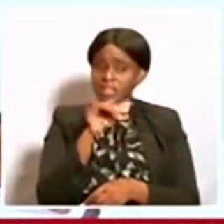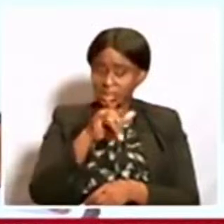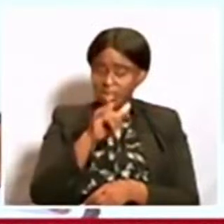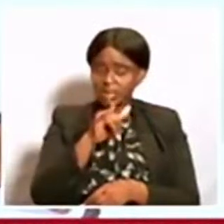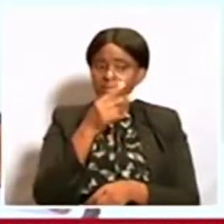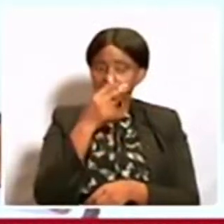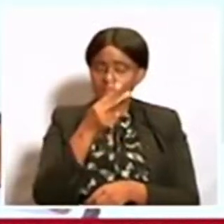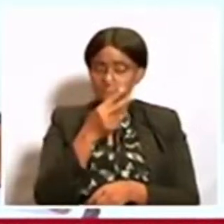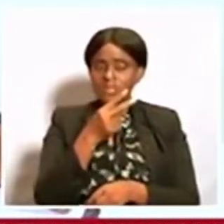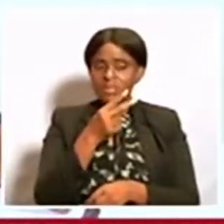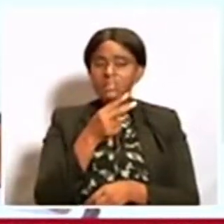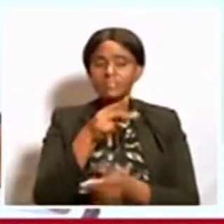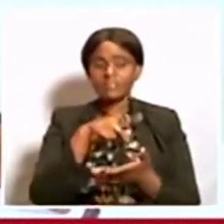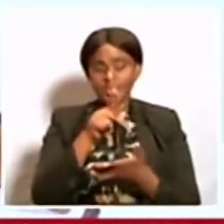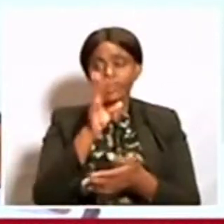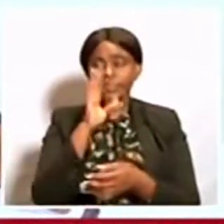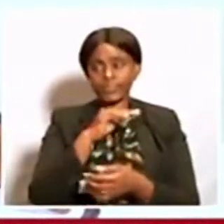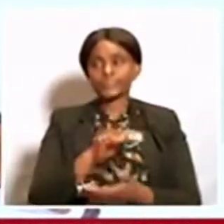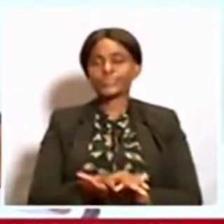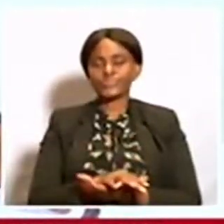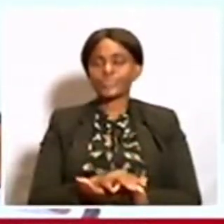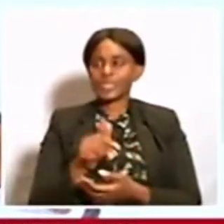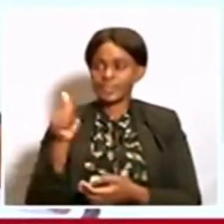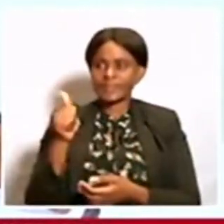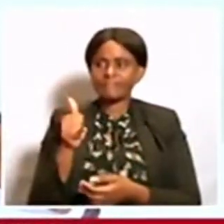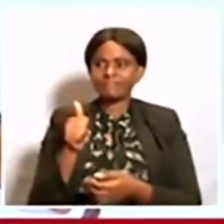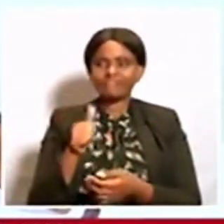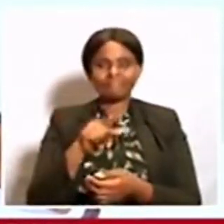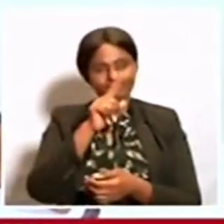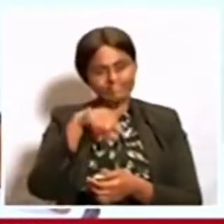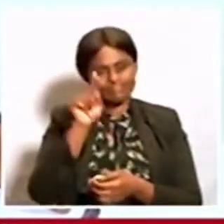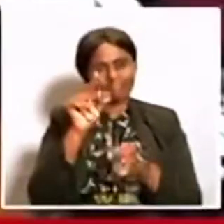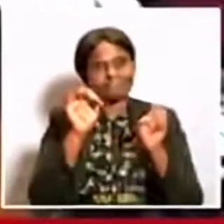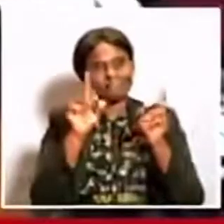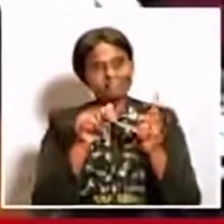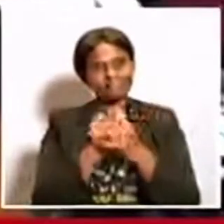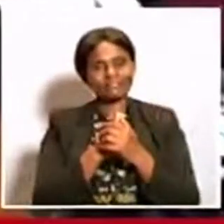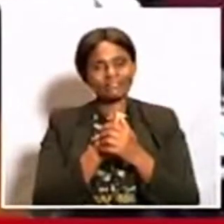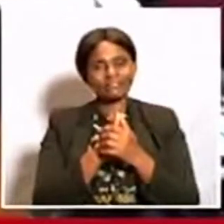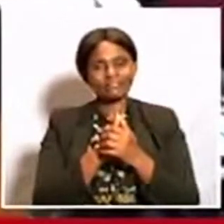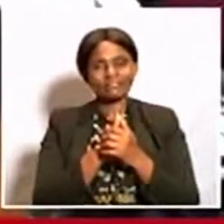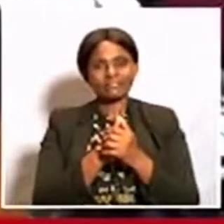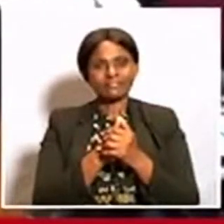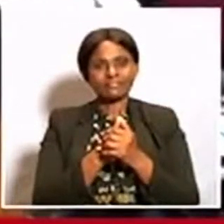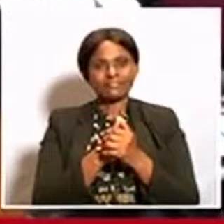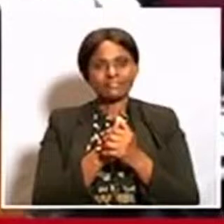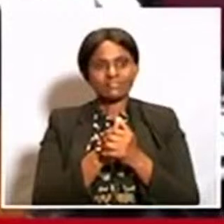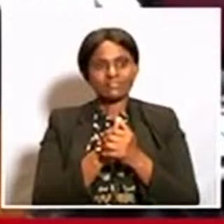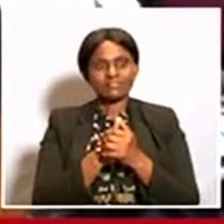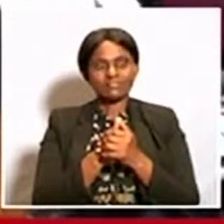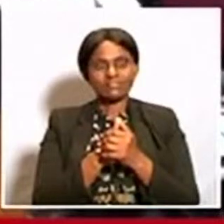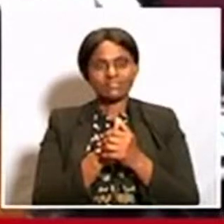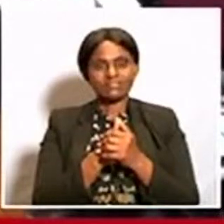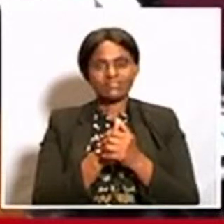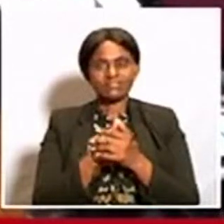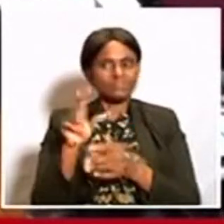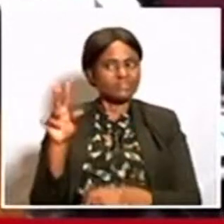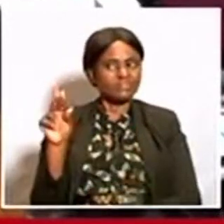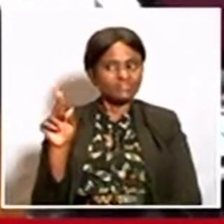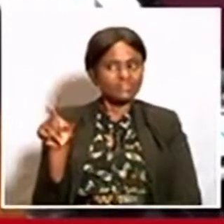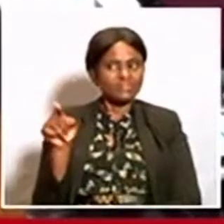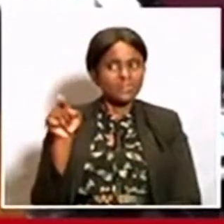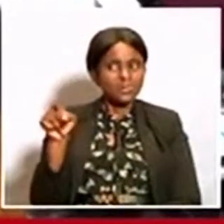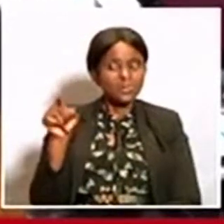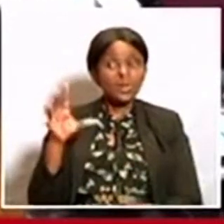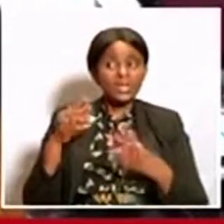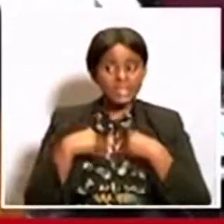Yes, I saw the payment. You saw it? Yes, sir. And you okayed it? This is one of No, sir. I'm saying,